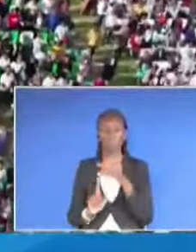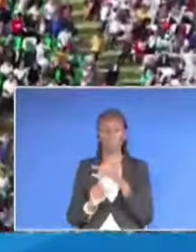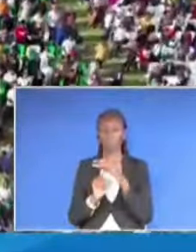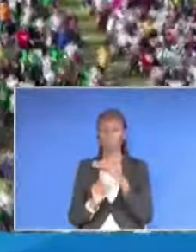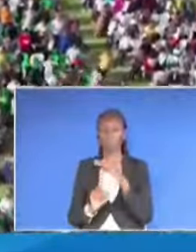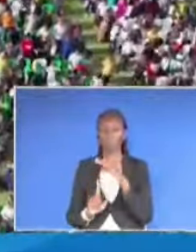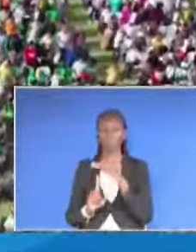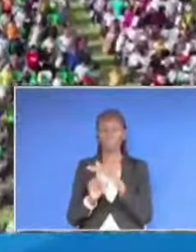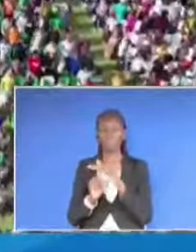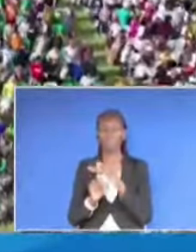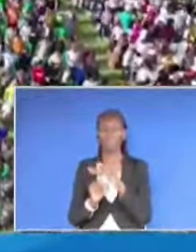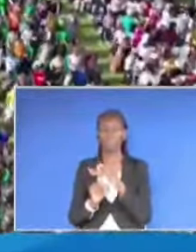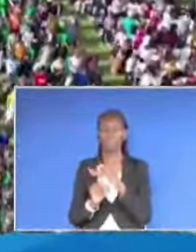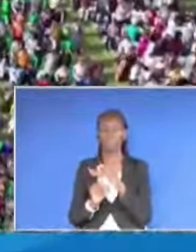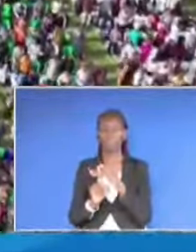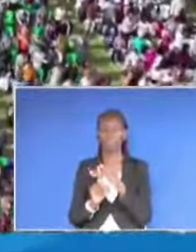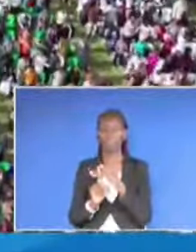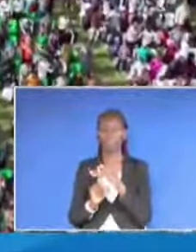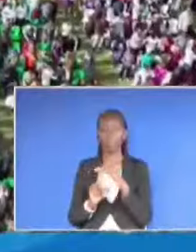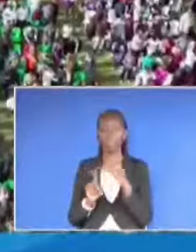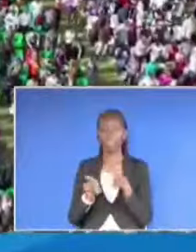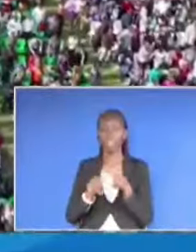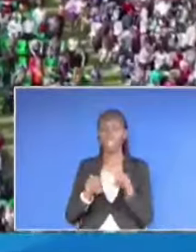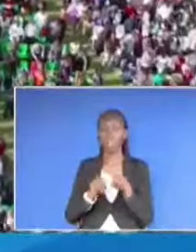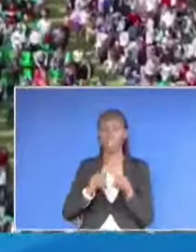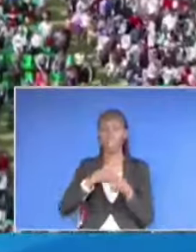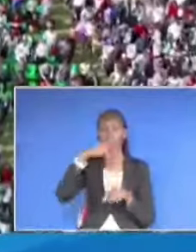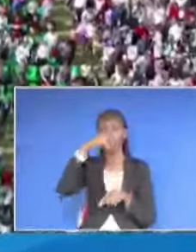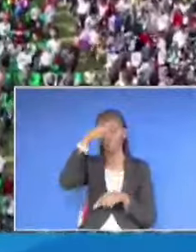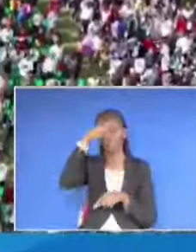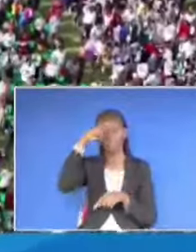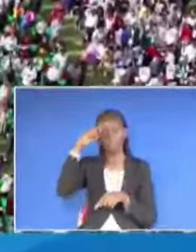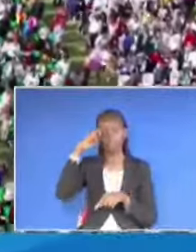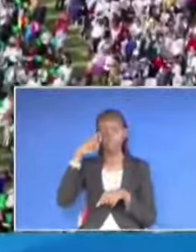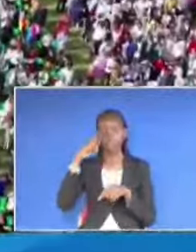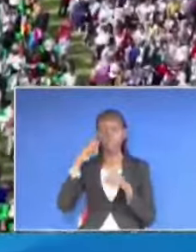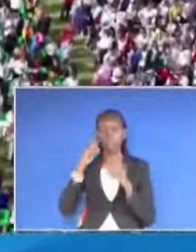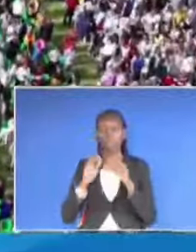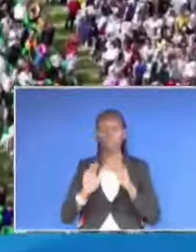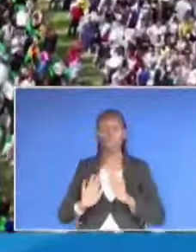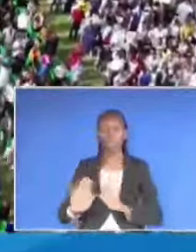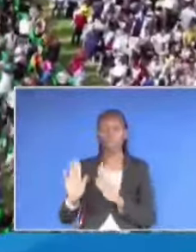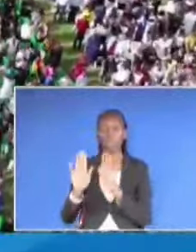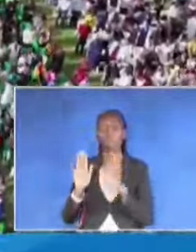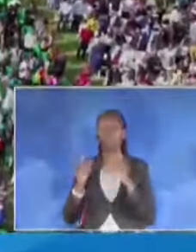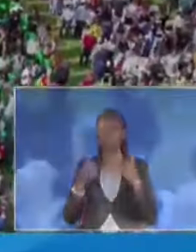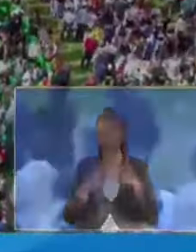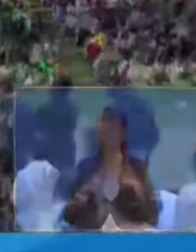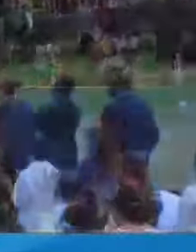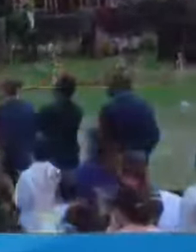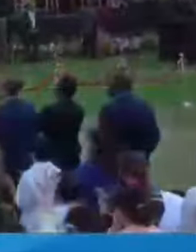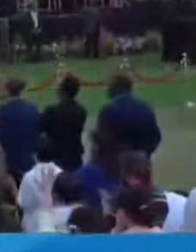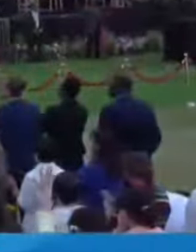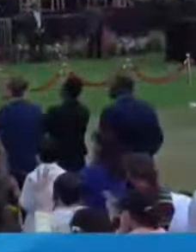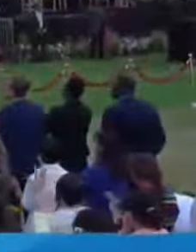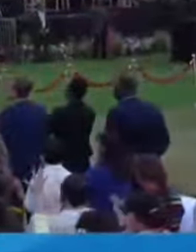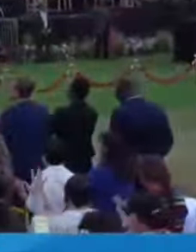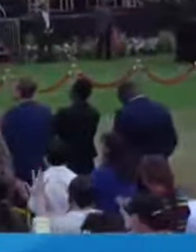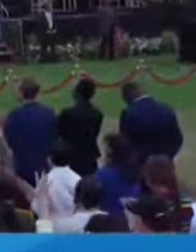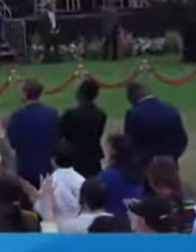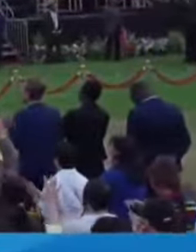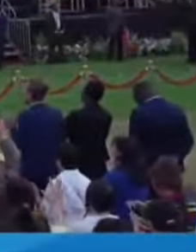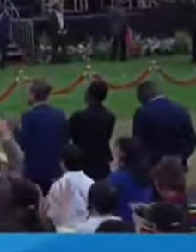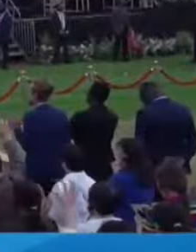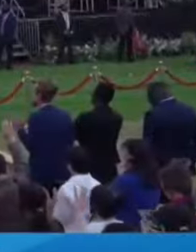him his presence is all over this place he has called Us Victorious he has called